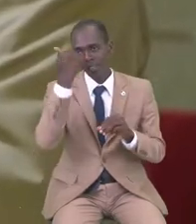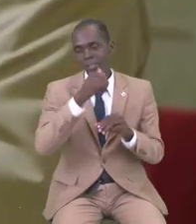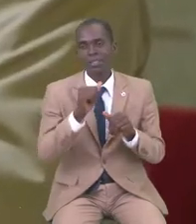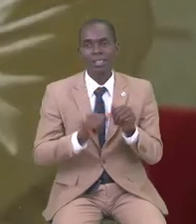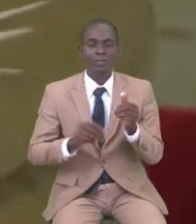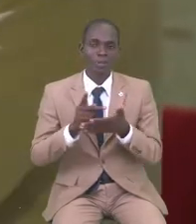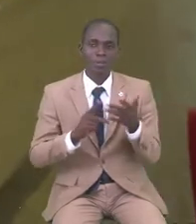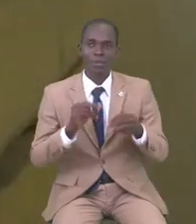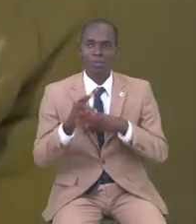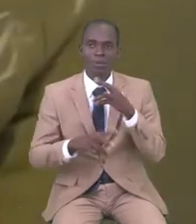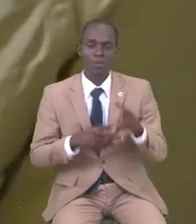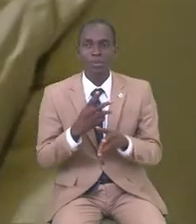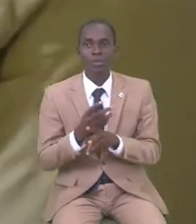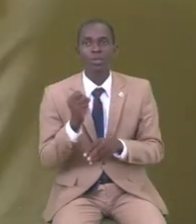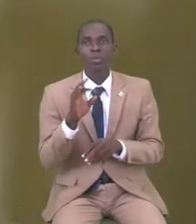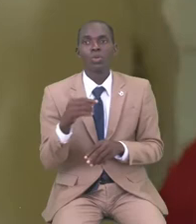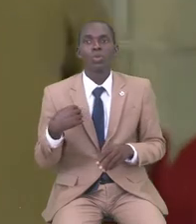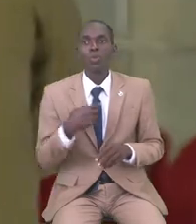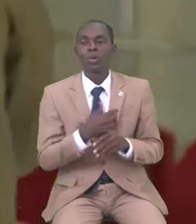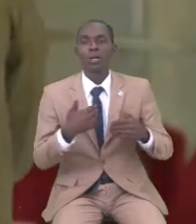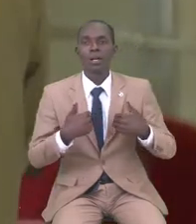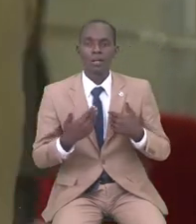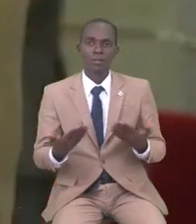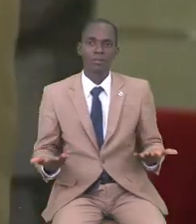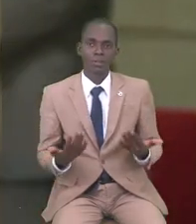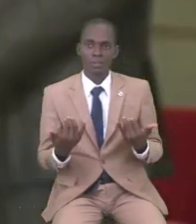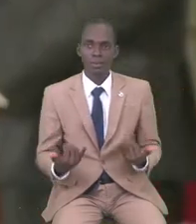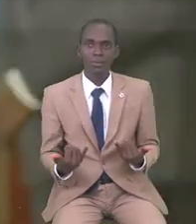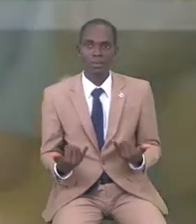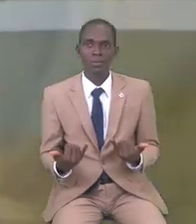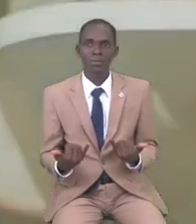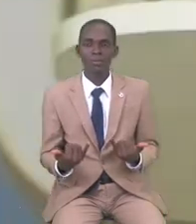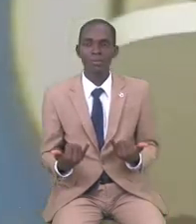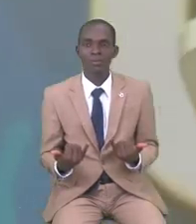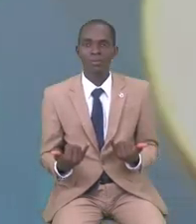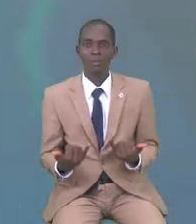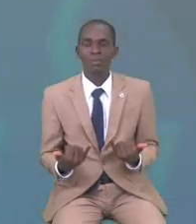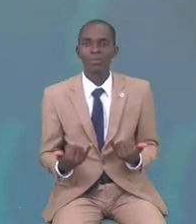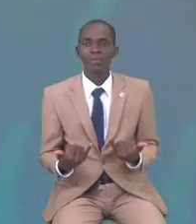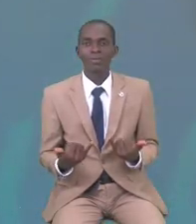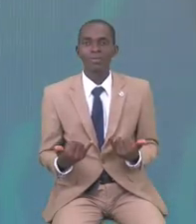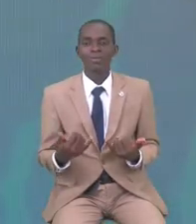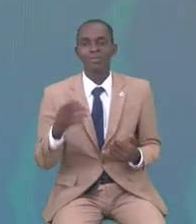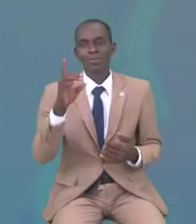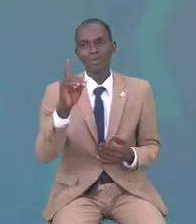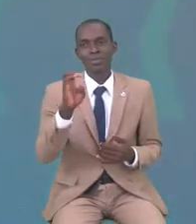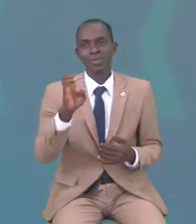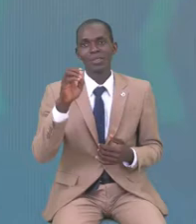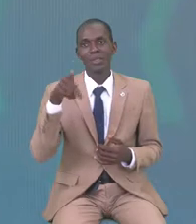world. So we have here today, Higher Life Church, Deeper Life